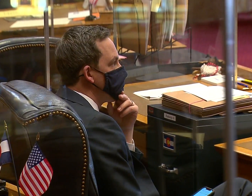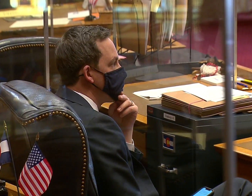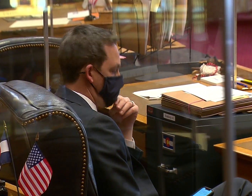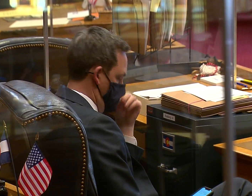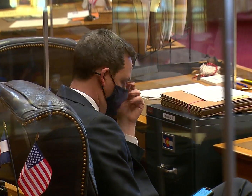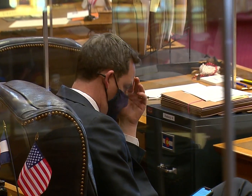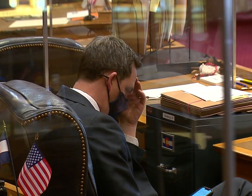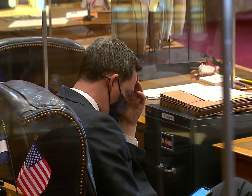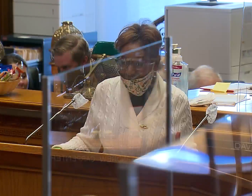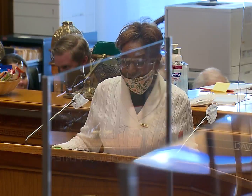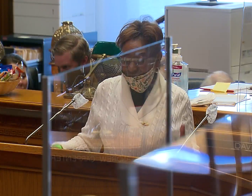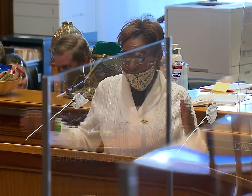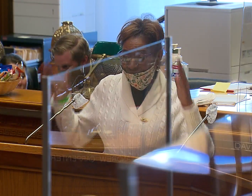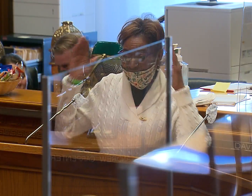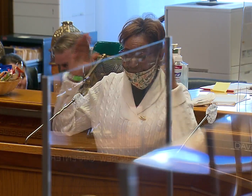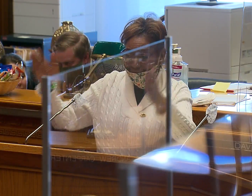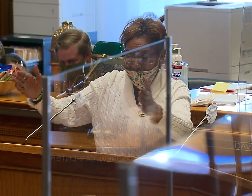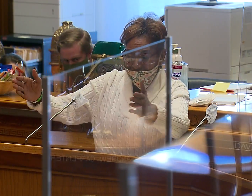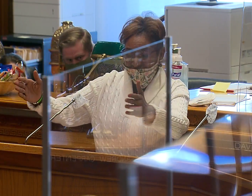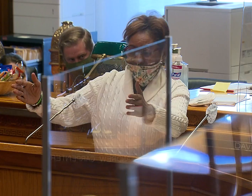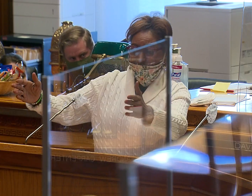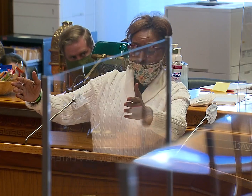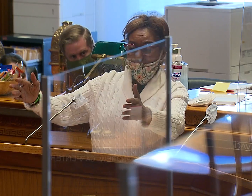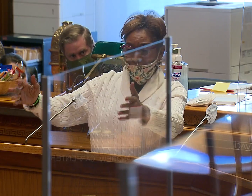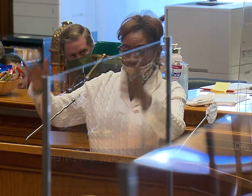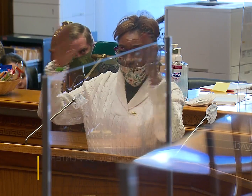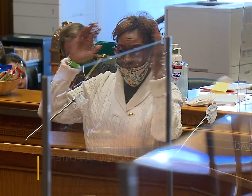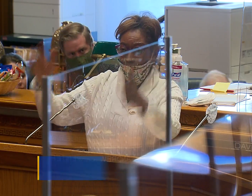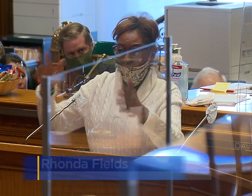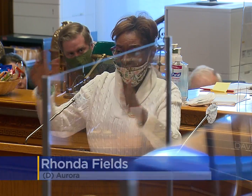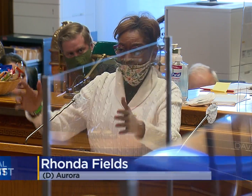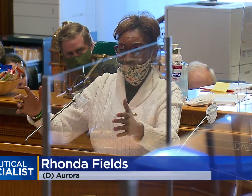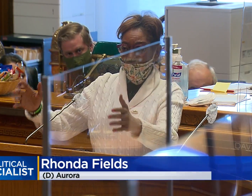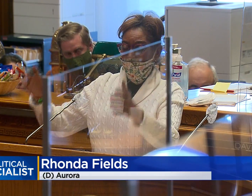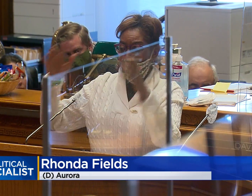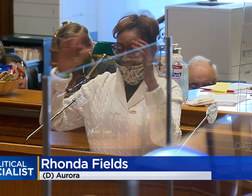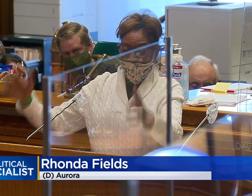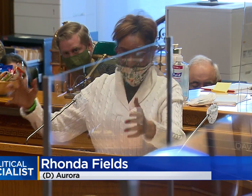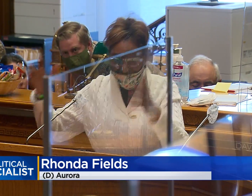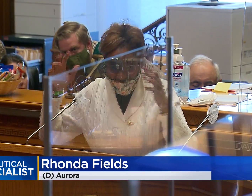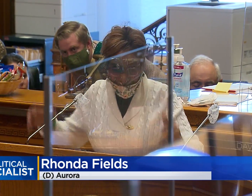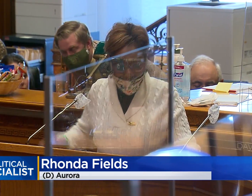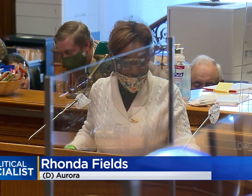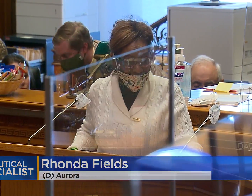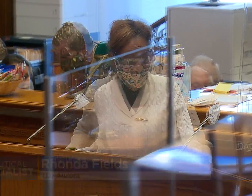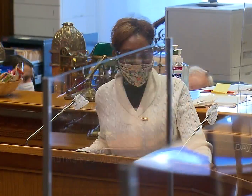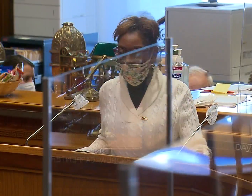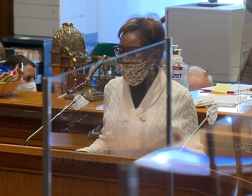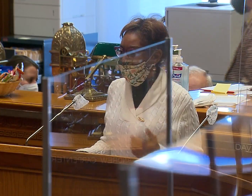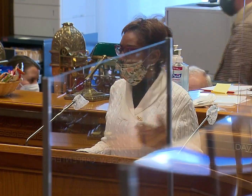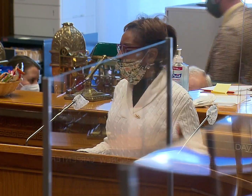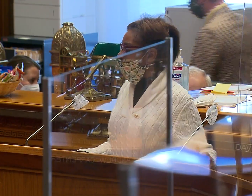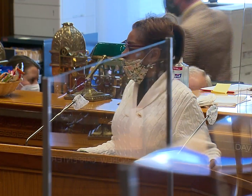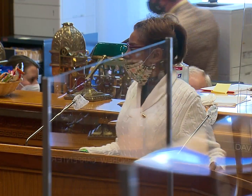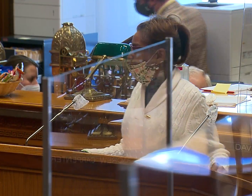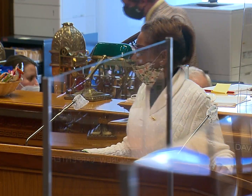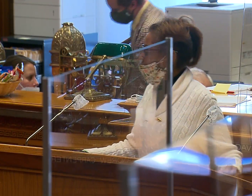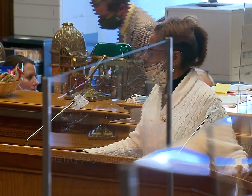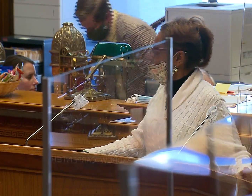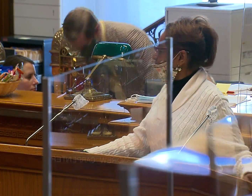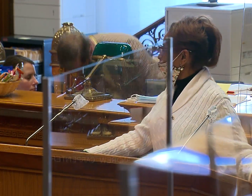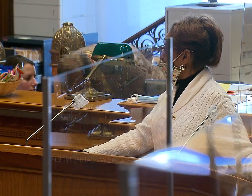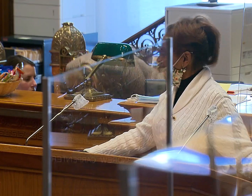deaf. Have you seen the lines in reference to people getting boxes of food, and we won't have a